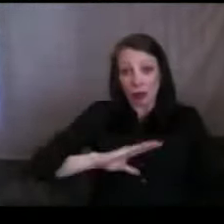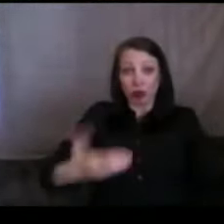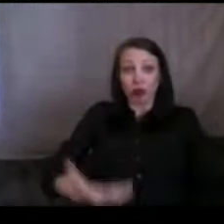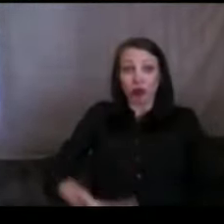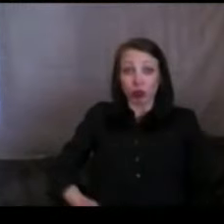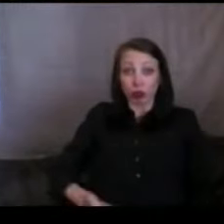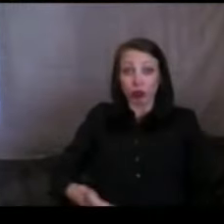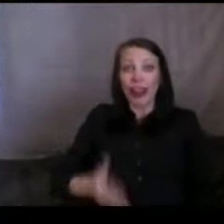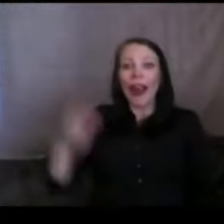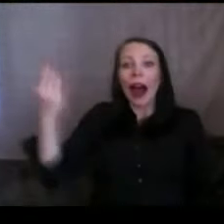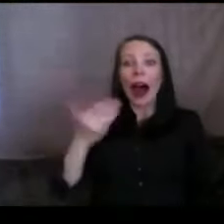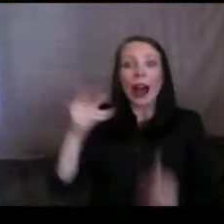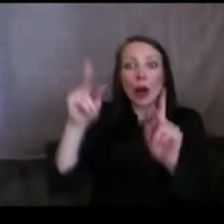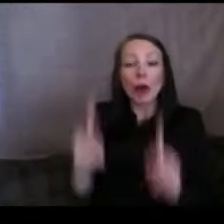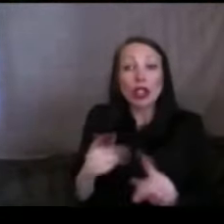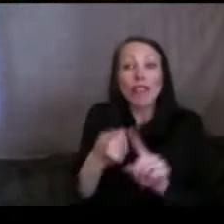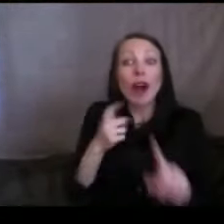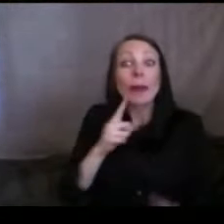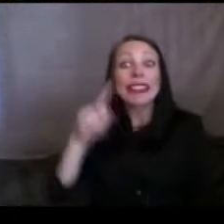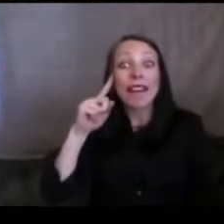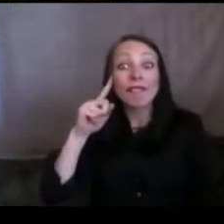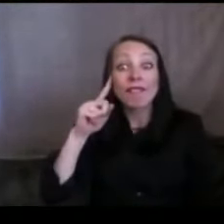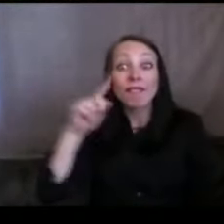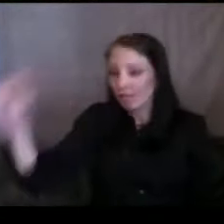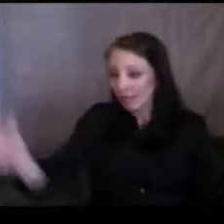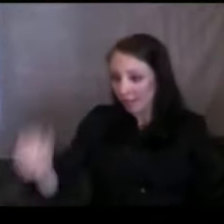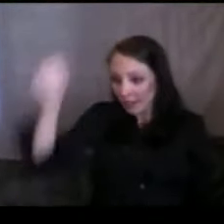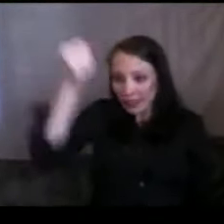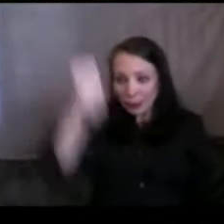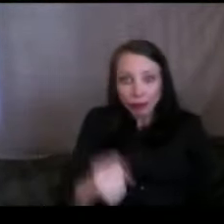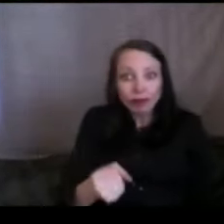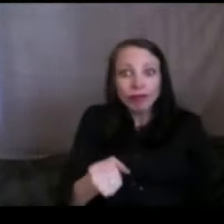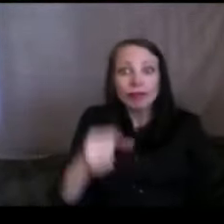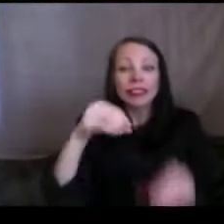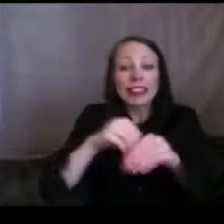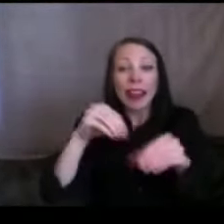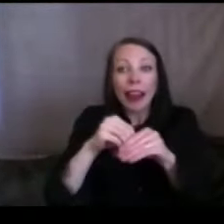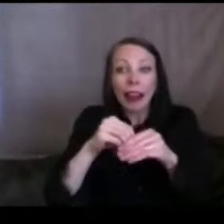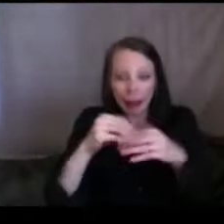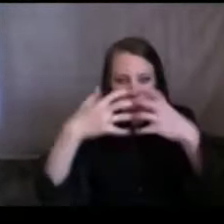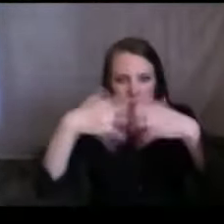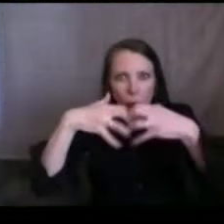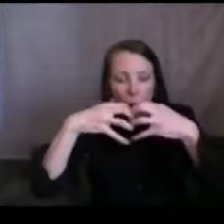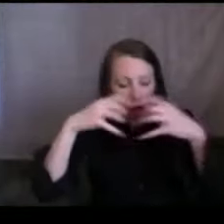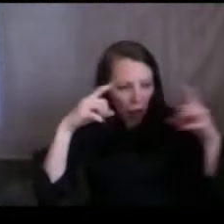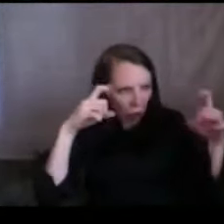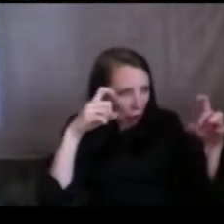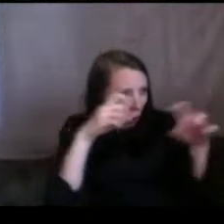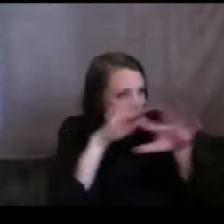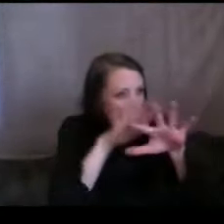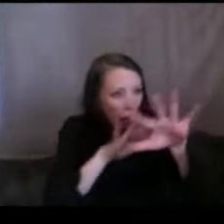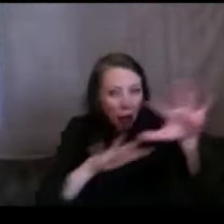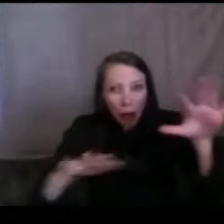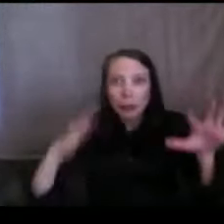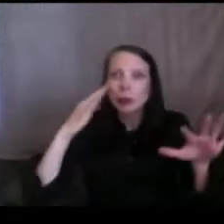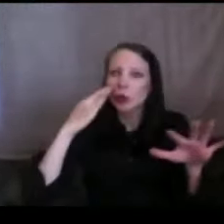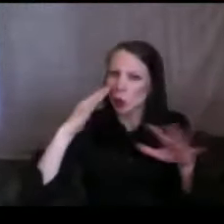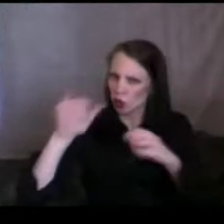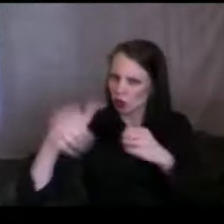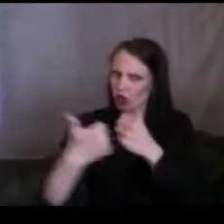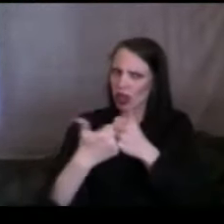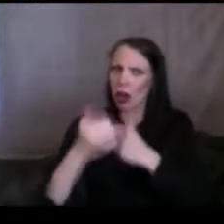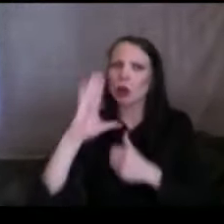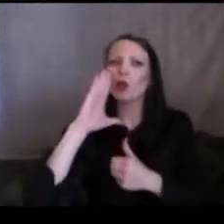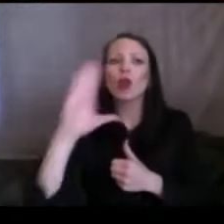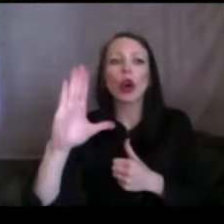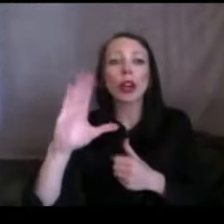team member from the deaf community to work in a complicated manufacturing facility, he knew it would be a challenge. But